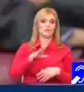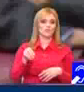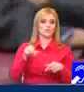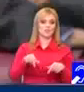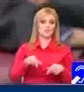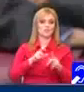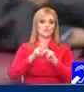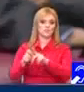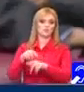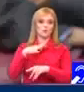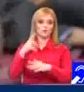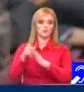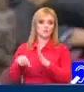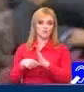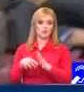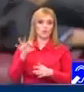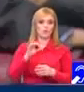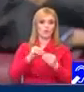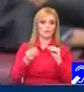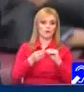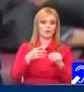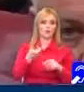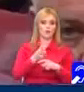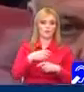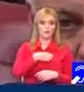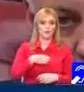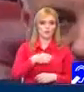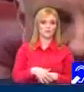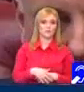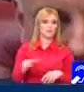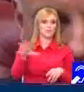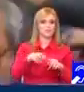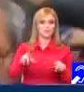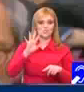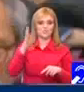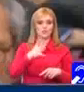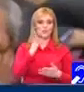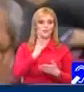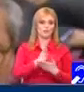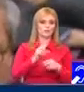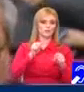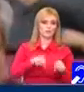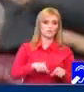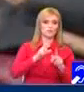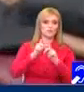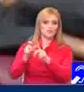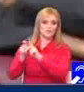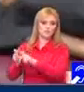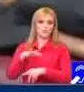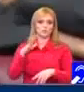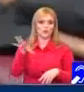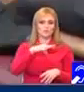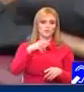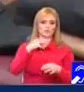being in my place to answer her question on a very important matter. At the beginning of questions. During the 5 years of which it's been